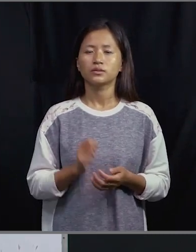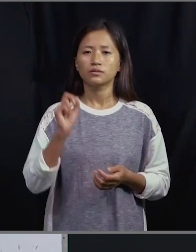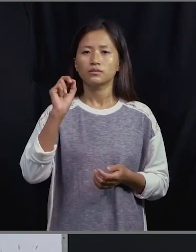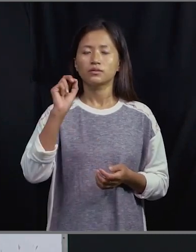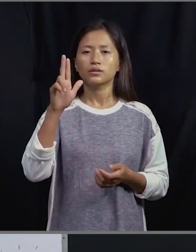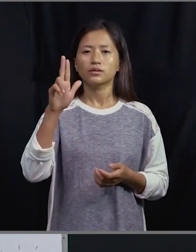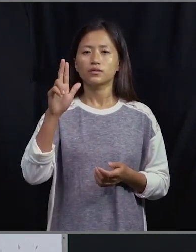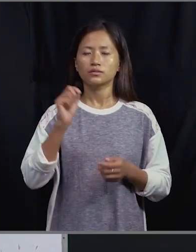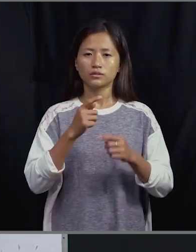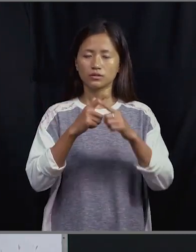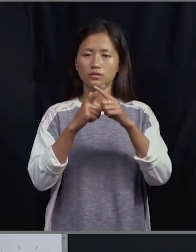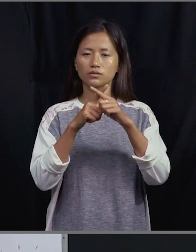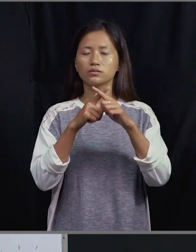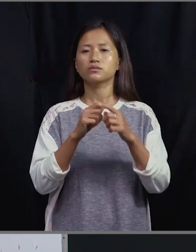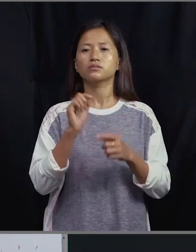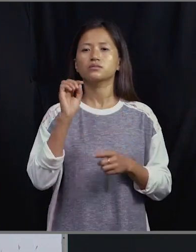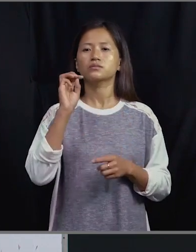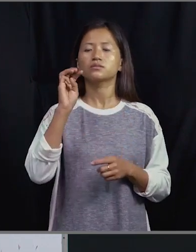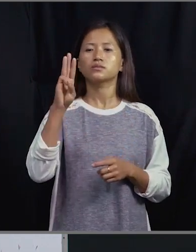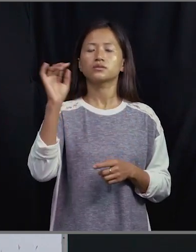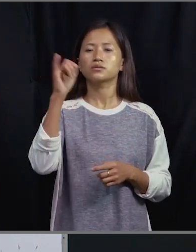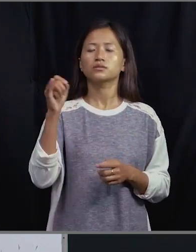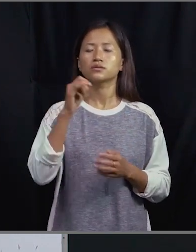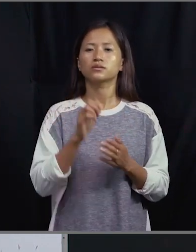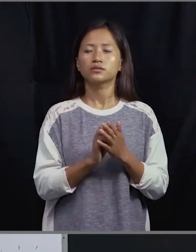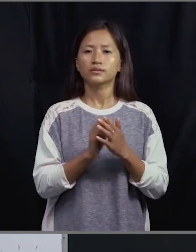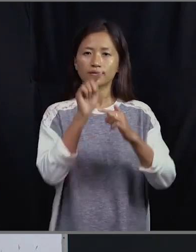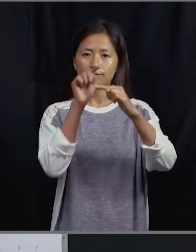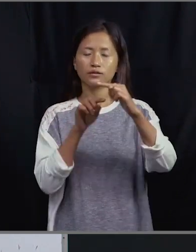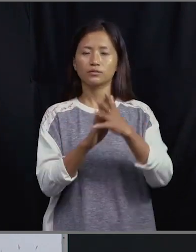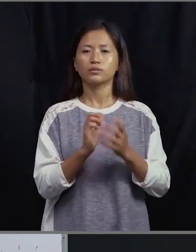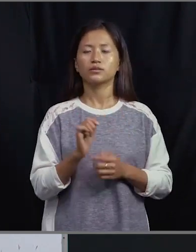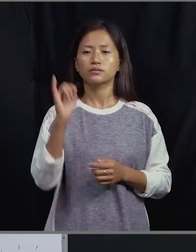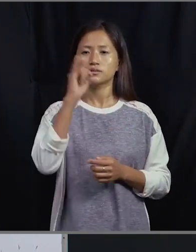8 into 36 divided by 16.